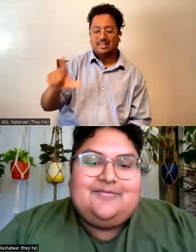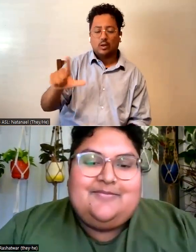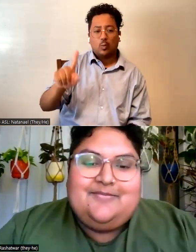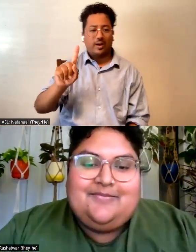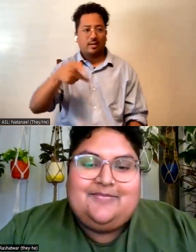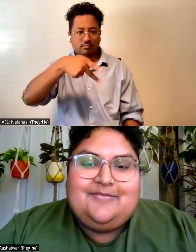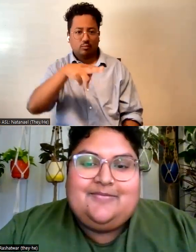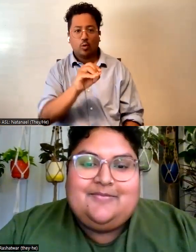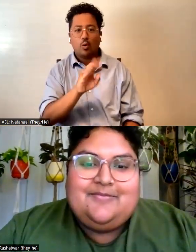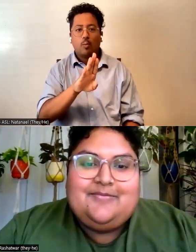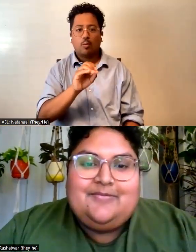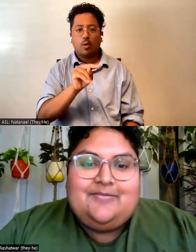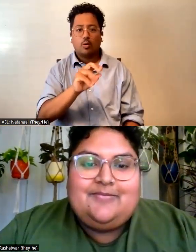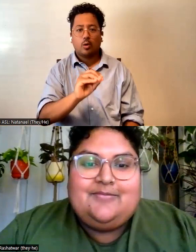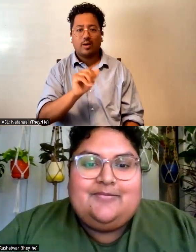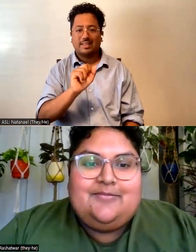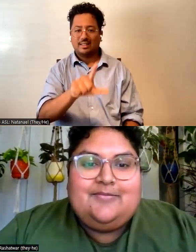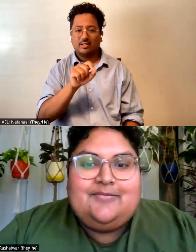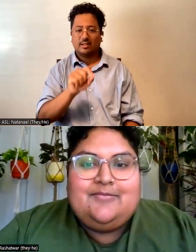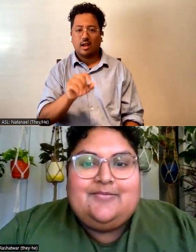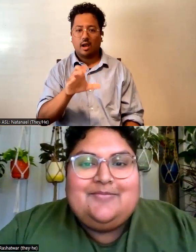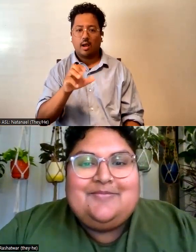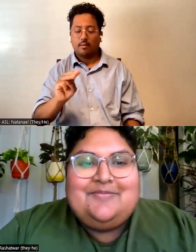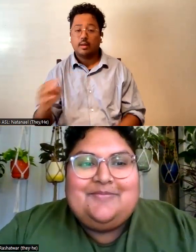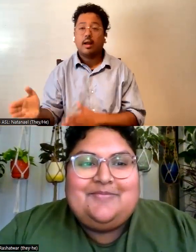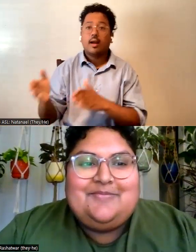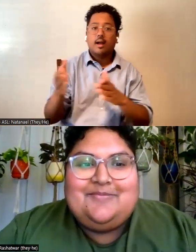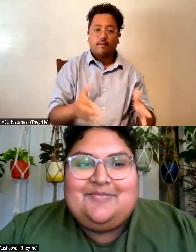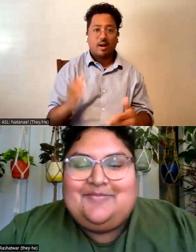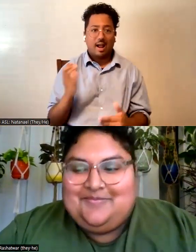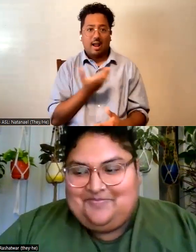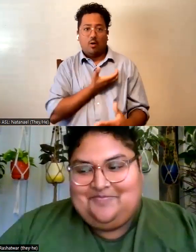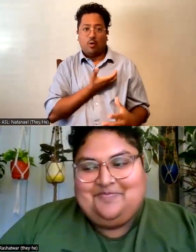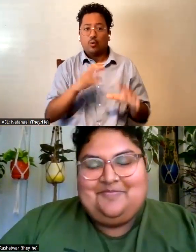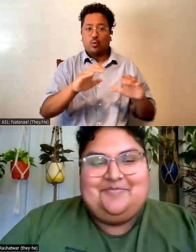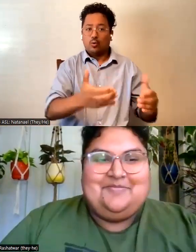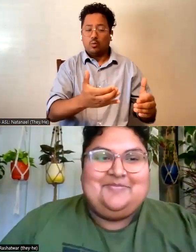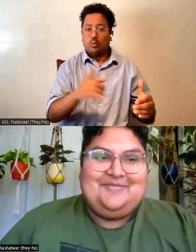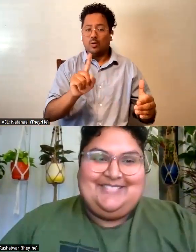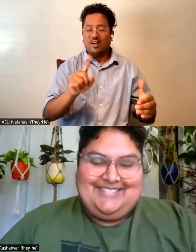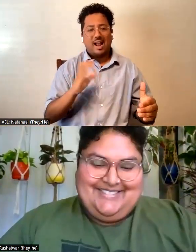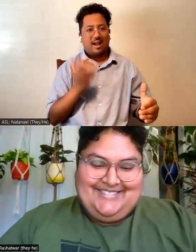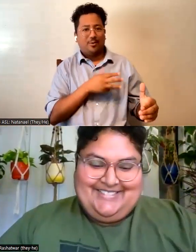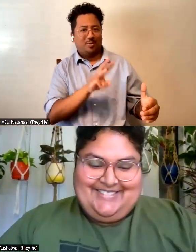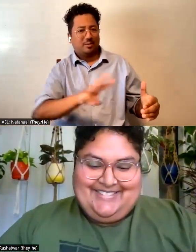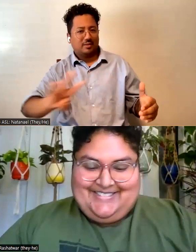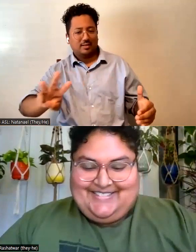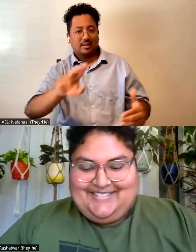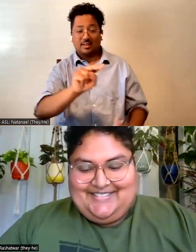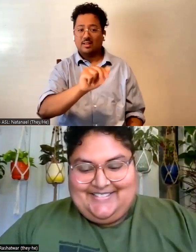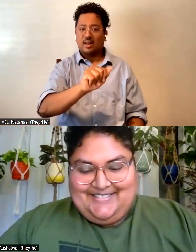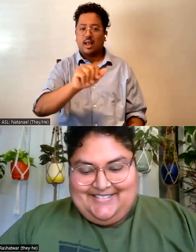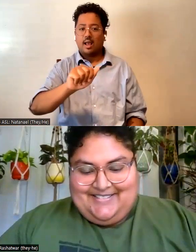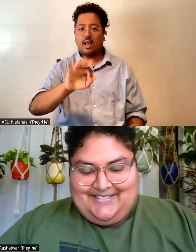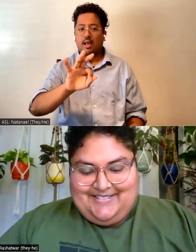probonoasl.com. You can find more information about us, the National Association to Advance Fat Acceptance, on our website,